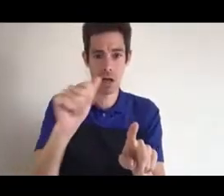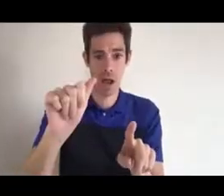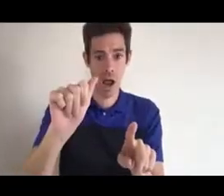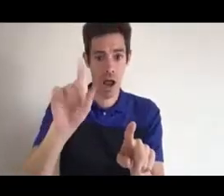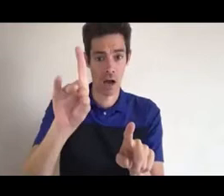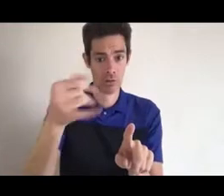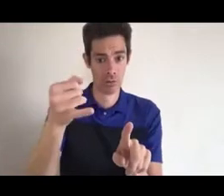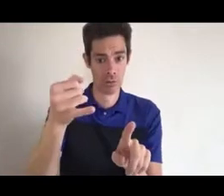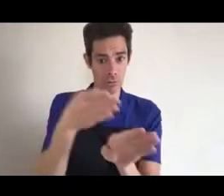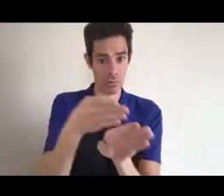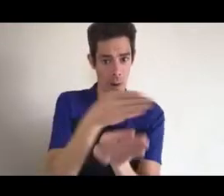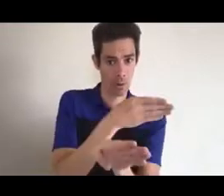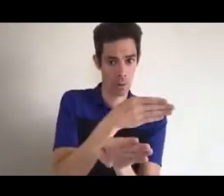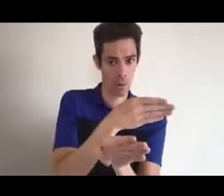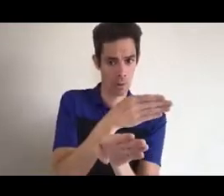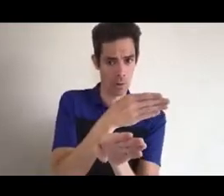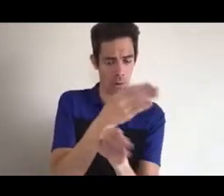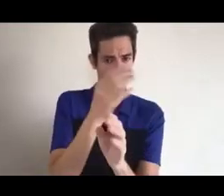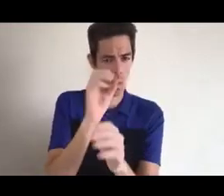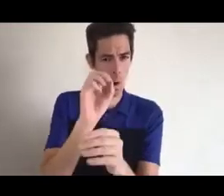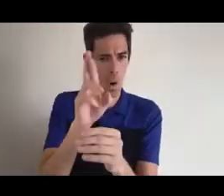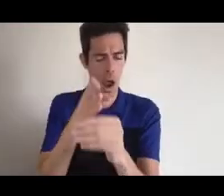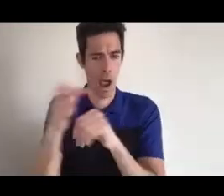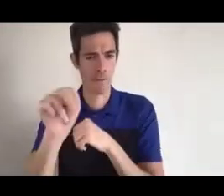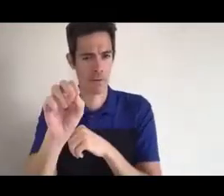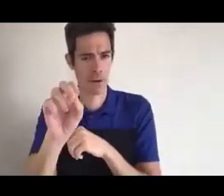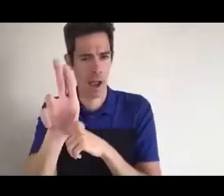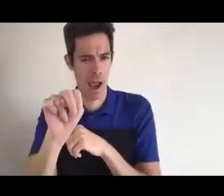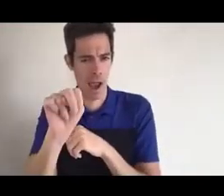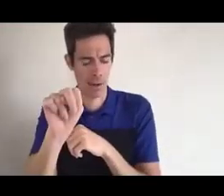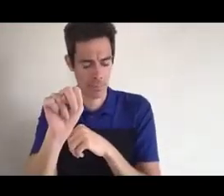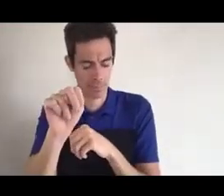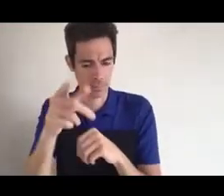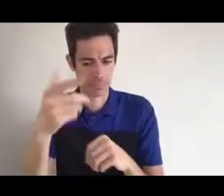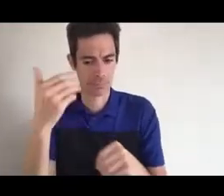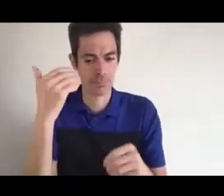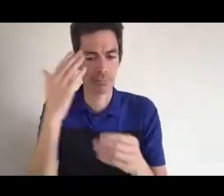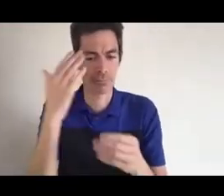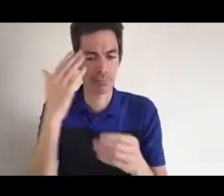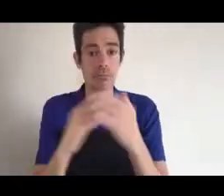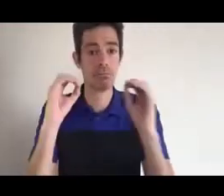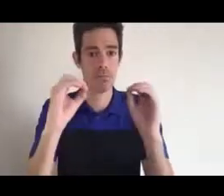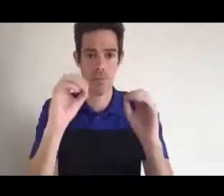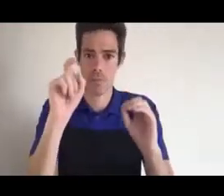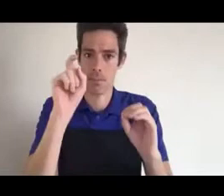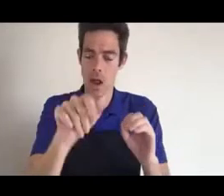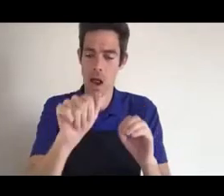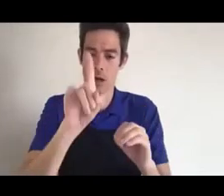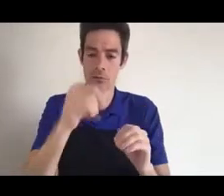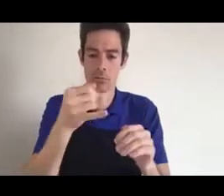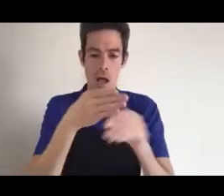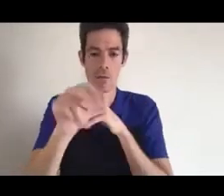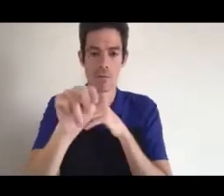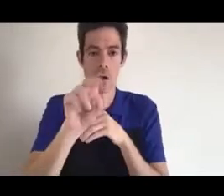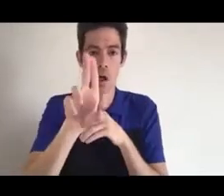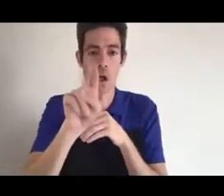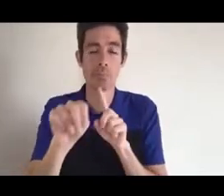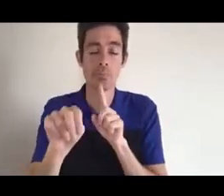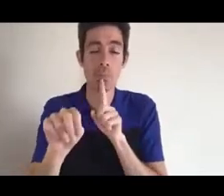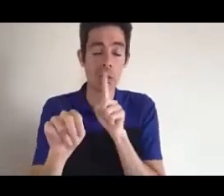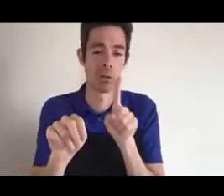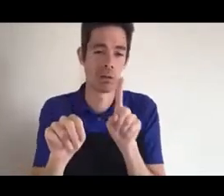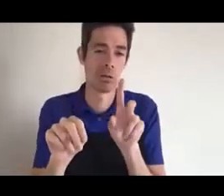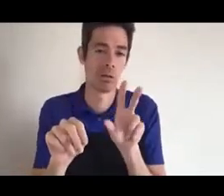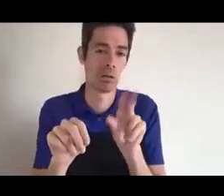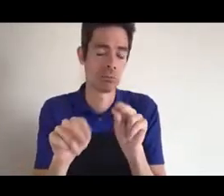one other guide, I see that adjective, does that go beforehand or does it go after the noun? And some people teach